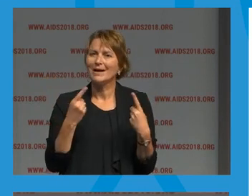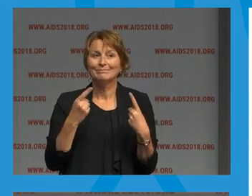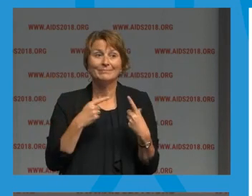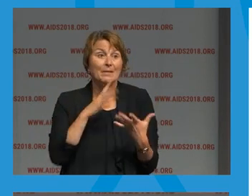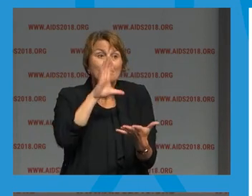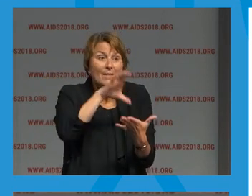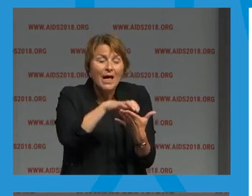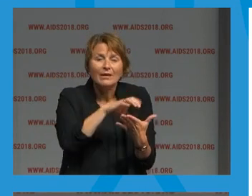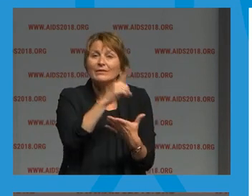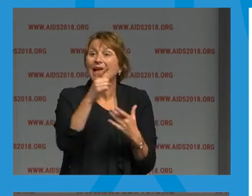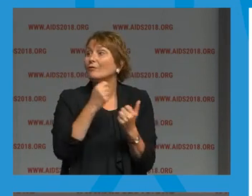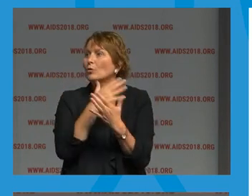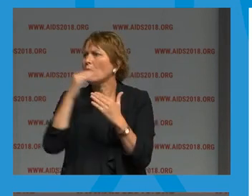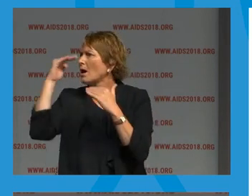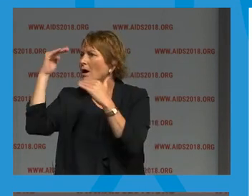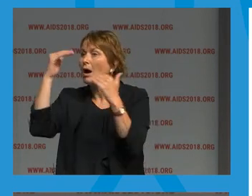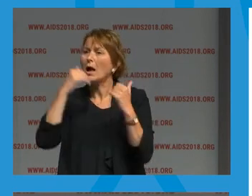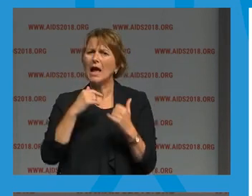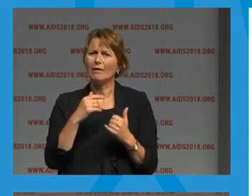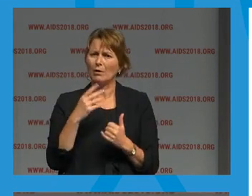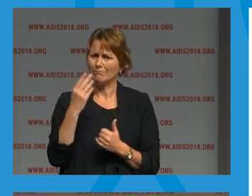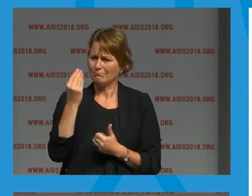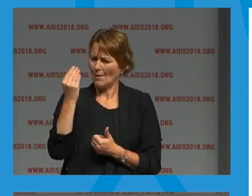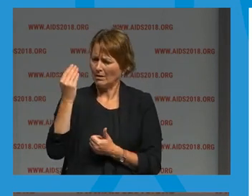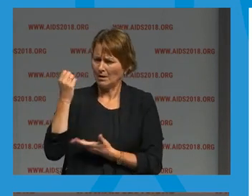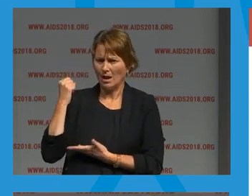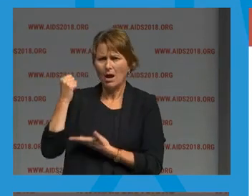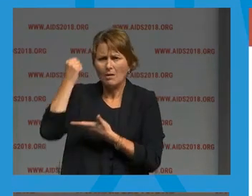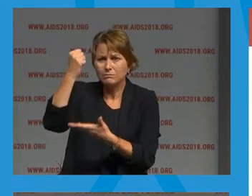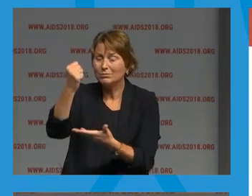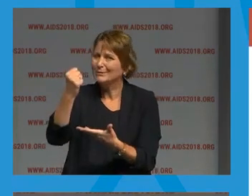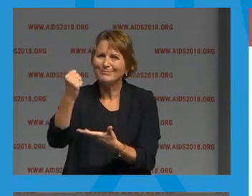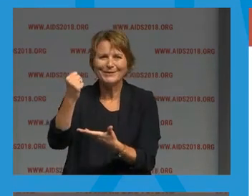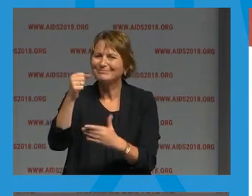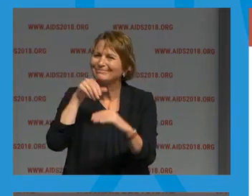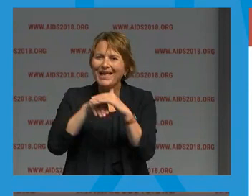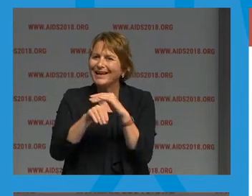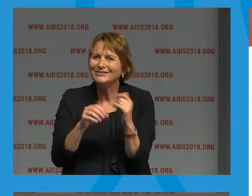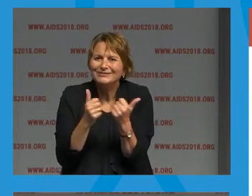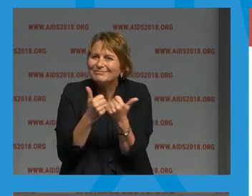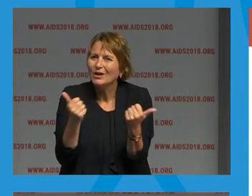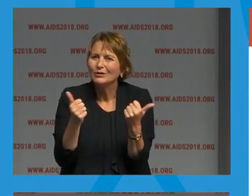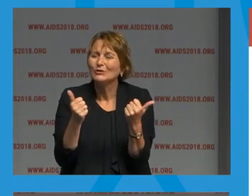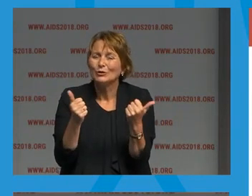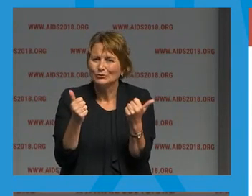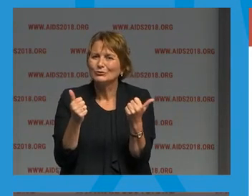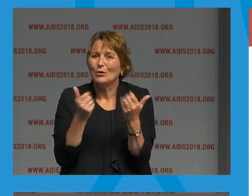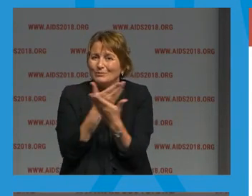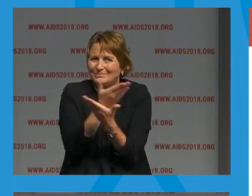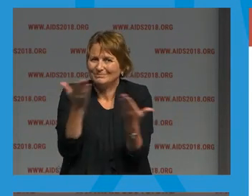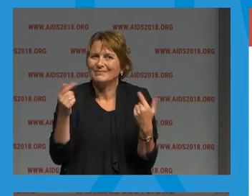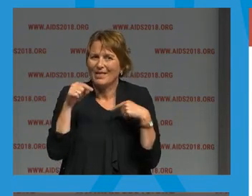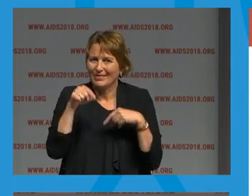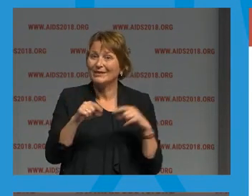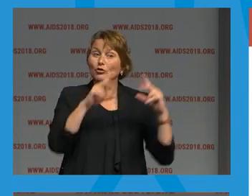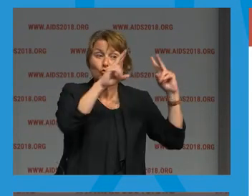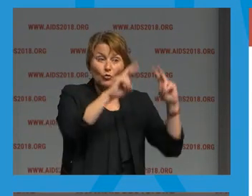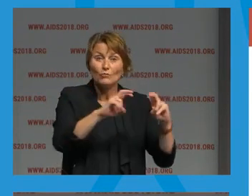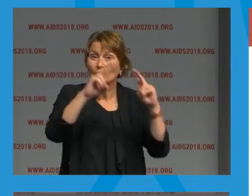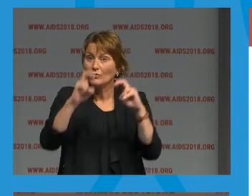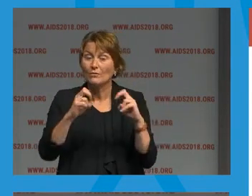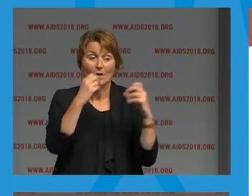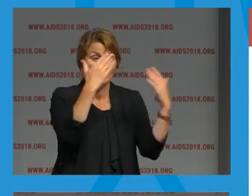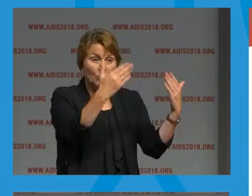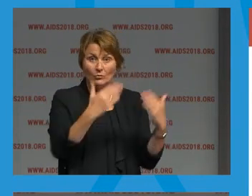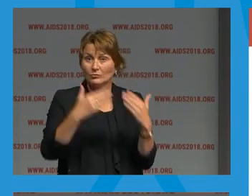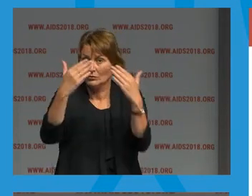look, despite significant investments, and key gaps across the board. These are their surveys. Less